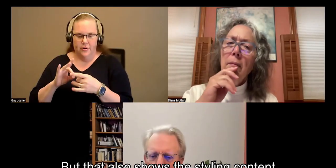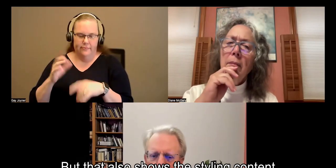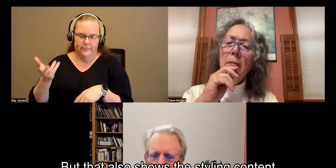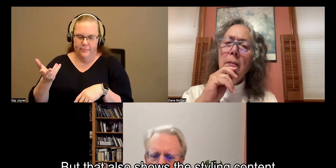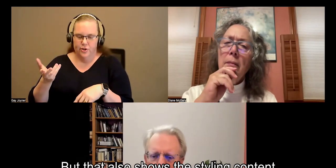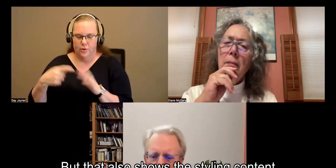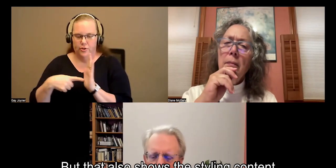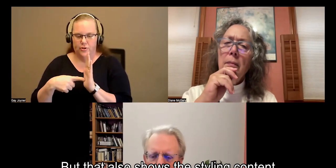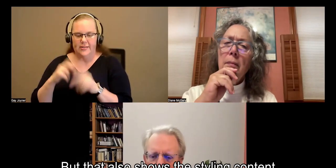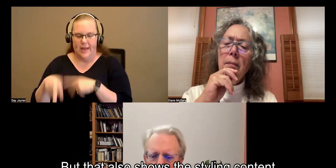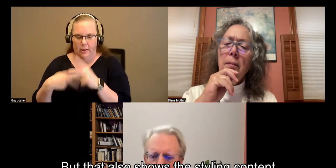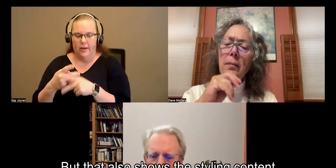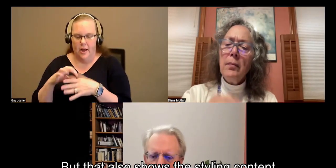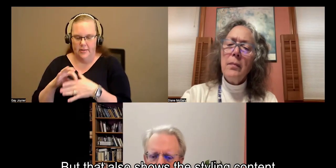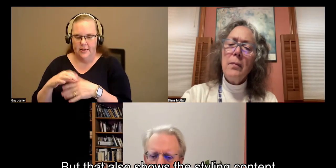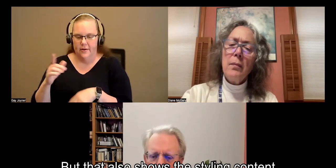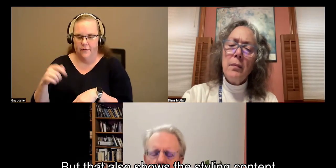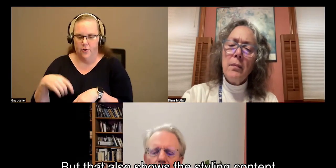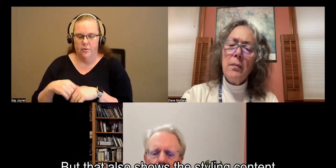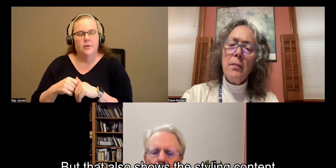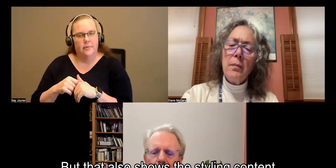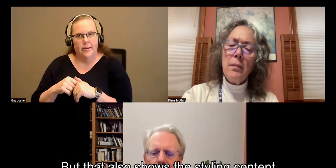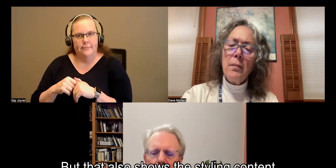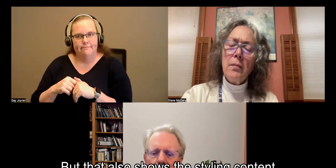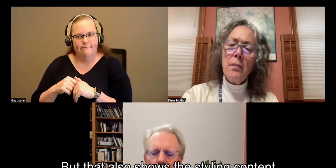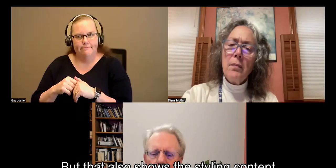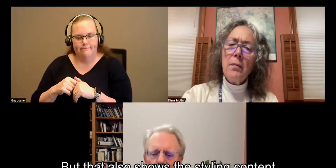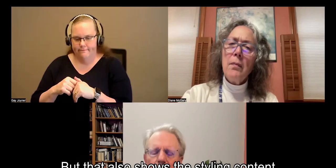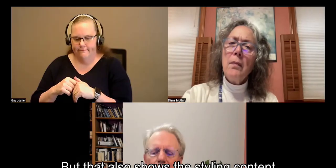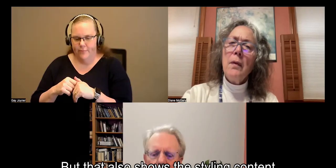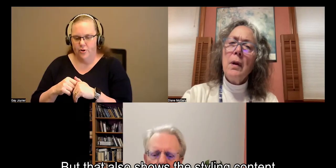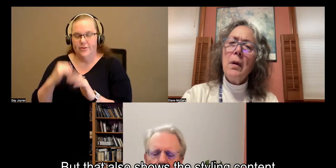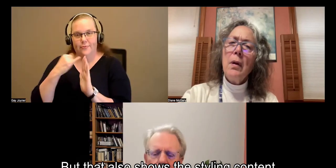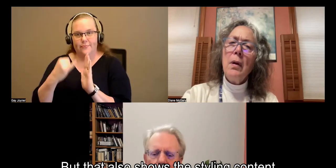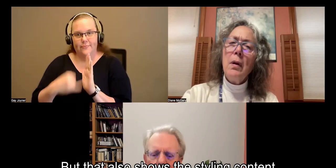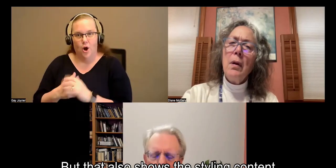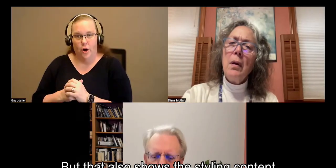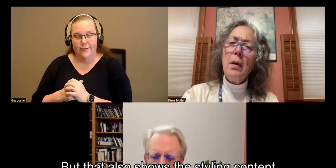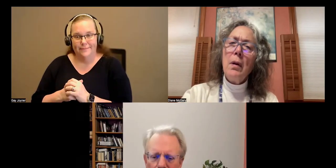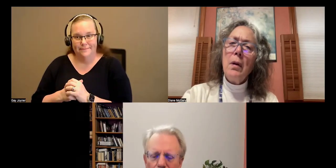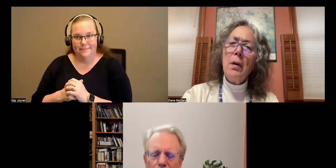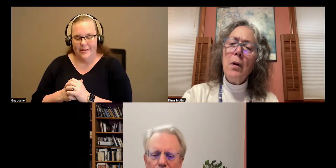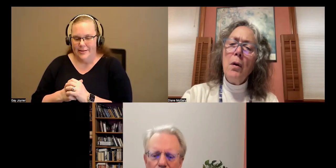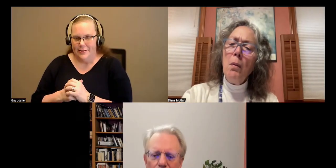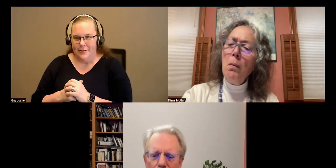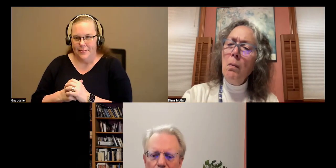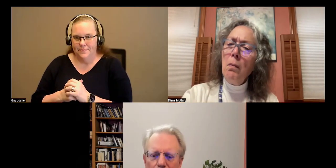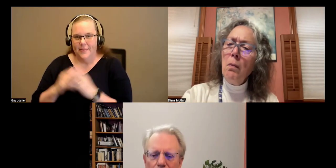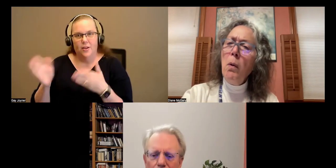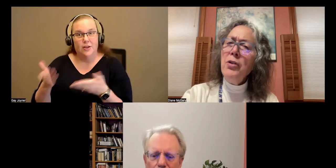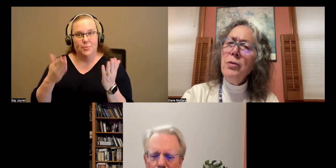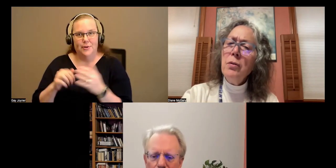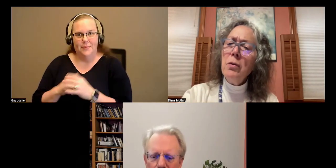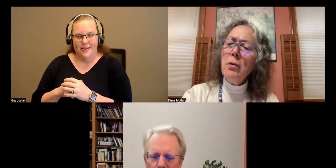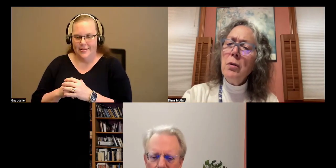also shows the styling content of um, her art. So